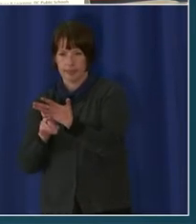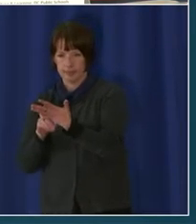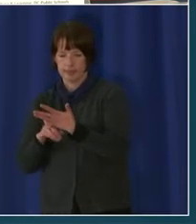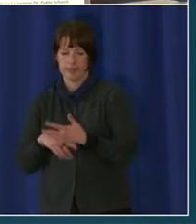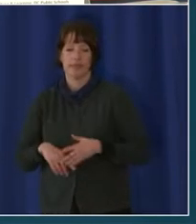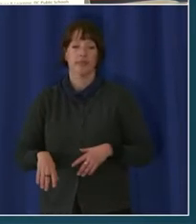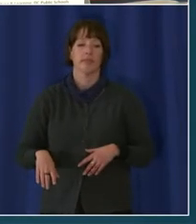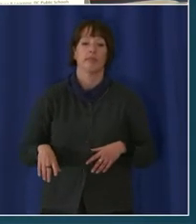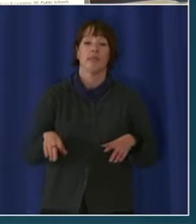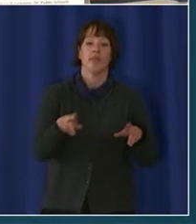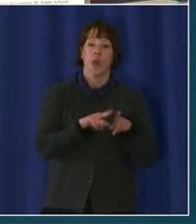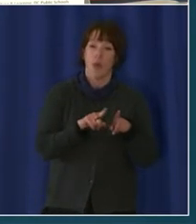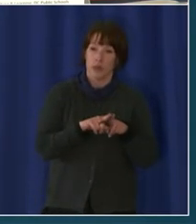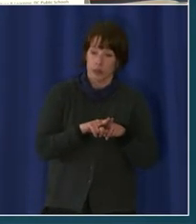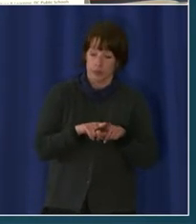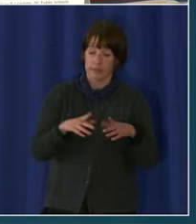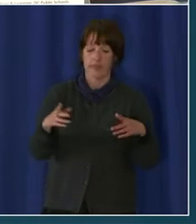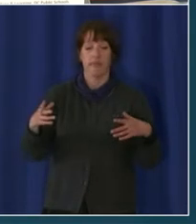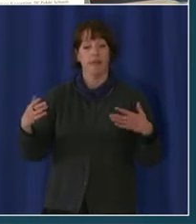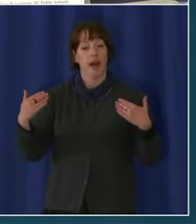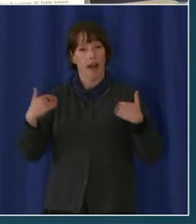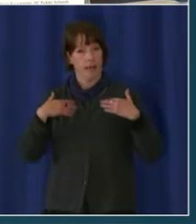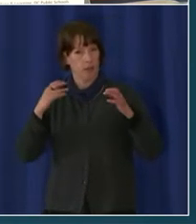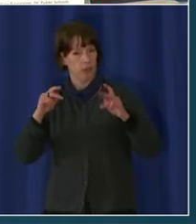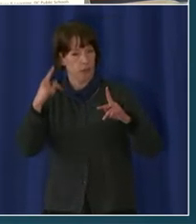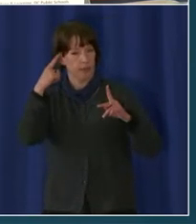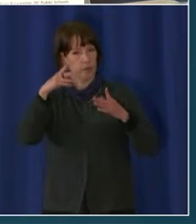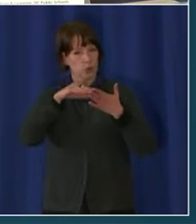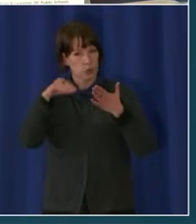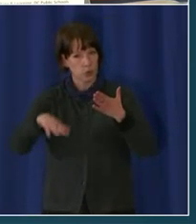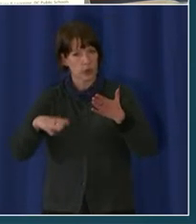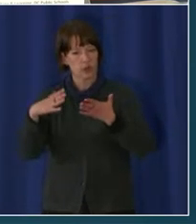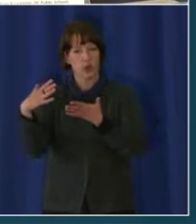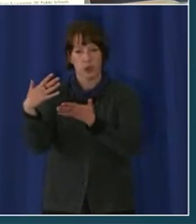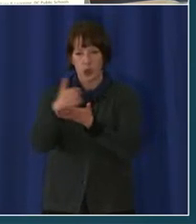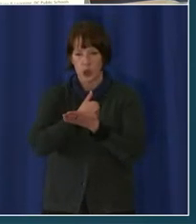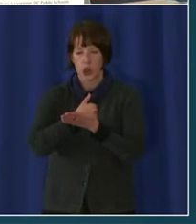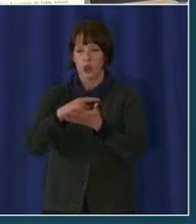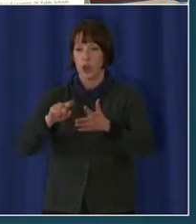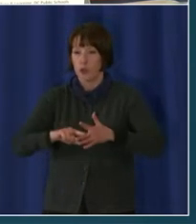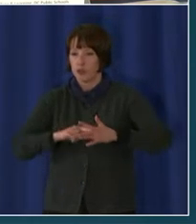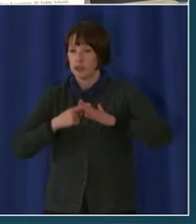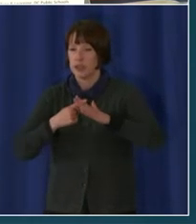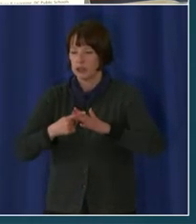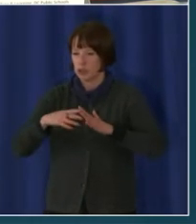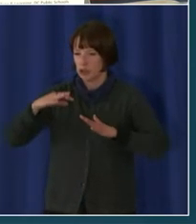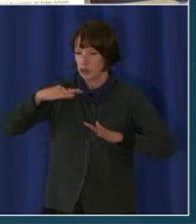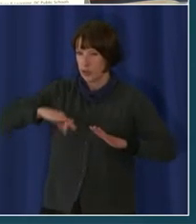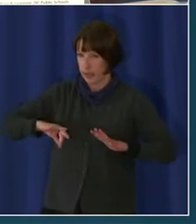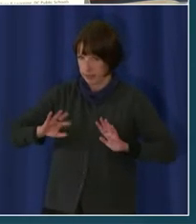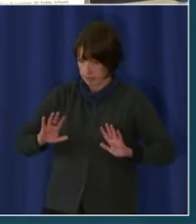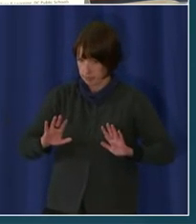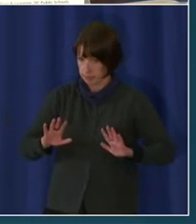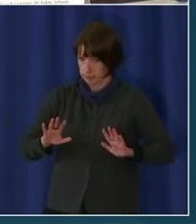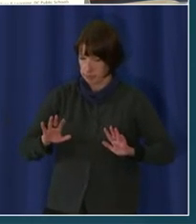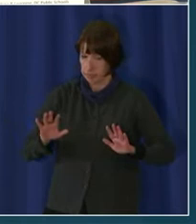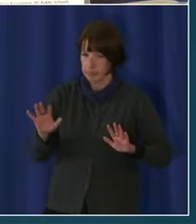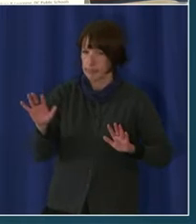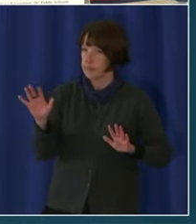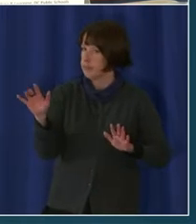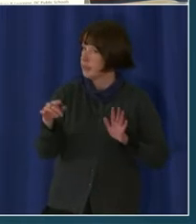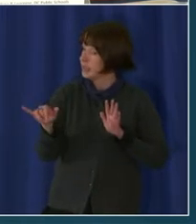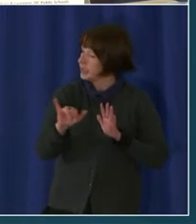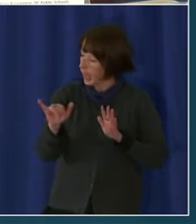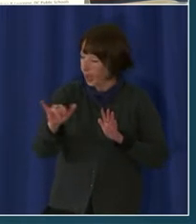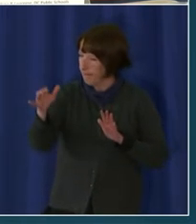We also have an opportunity for students to earn original credit. And again, just like Algebra 1,